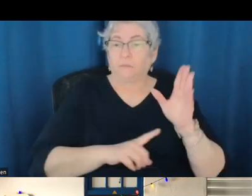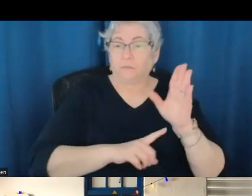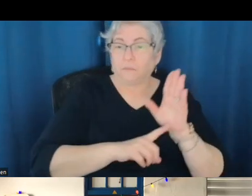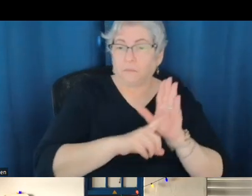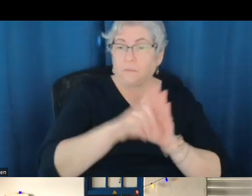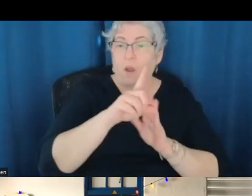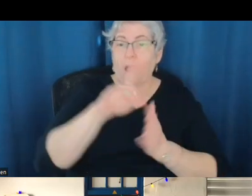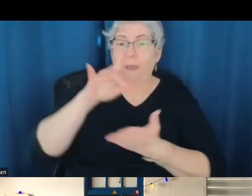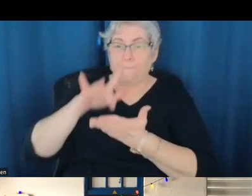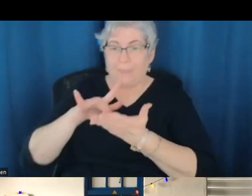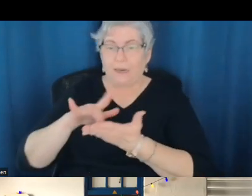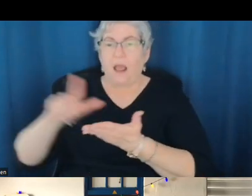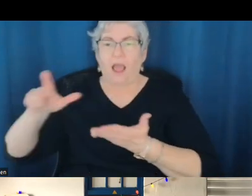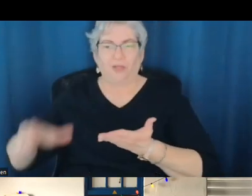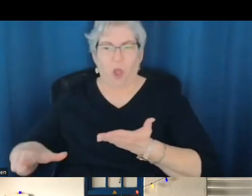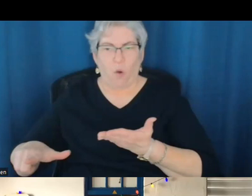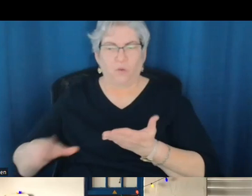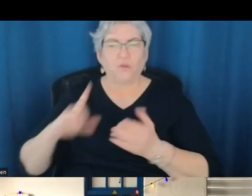mid, and low ground cover.